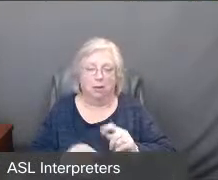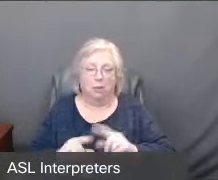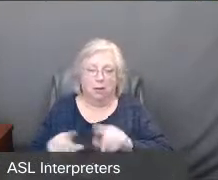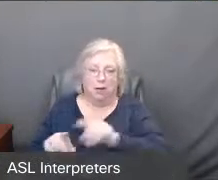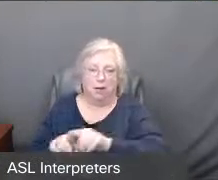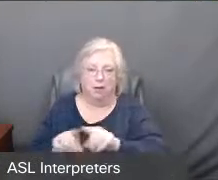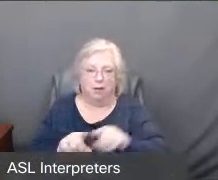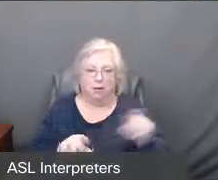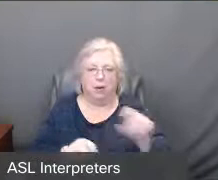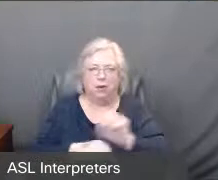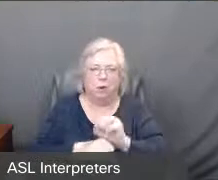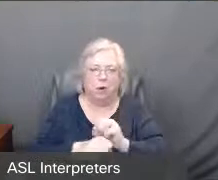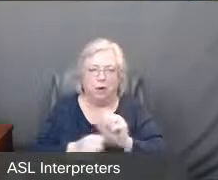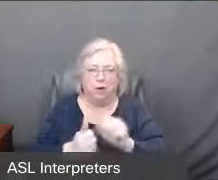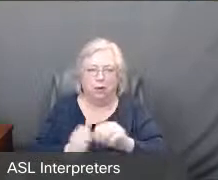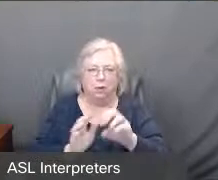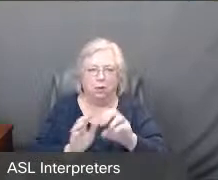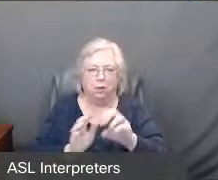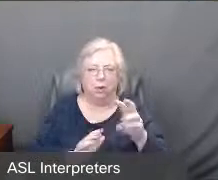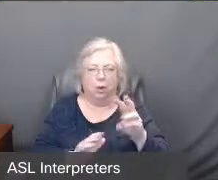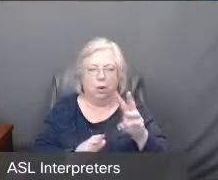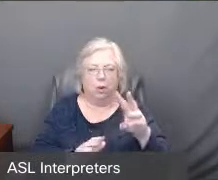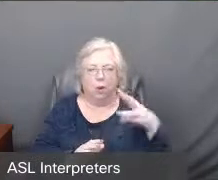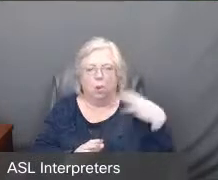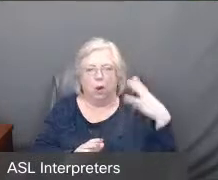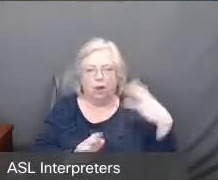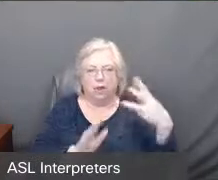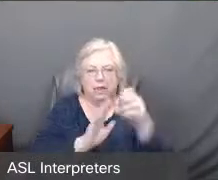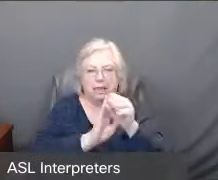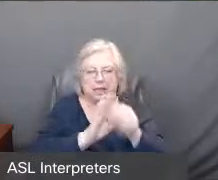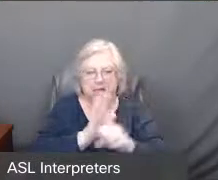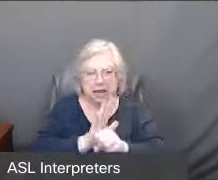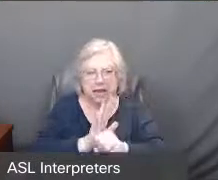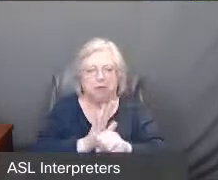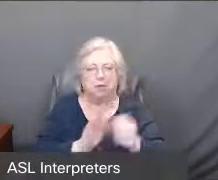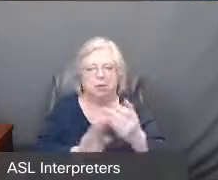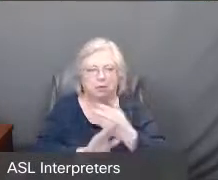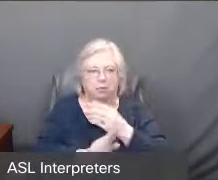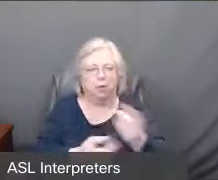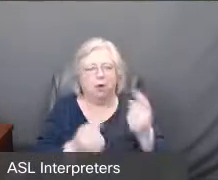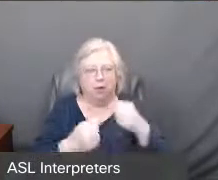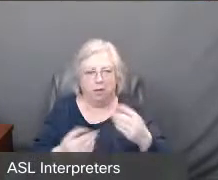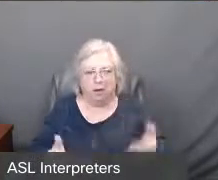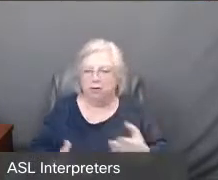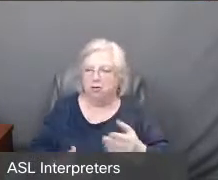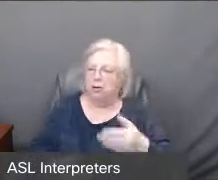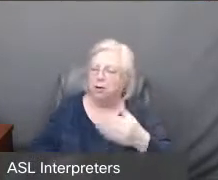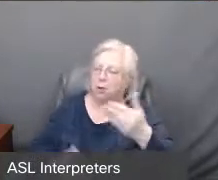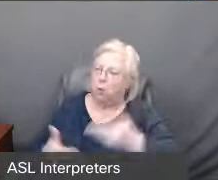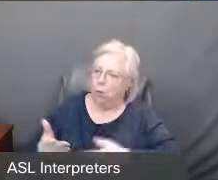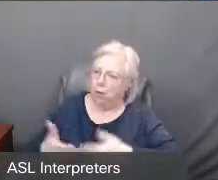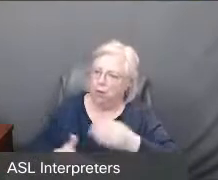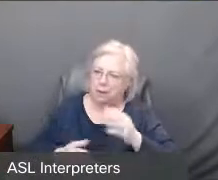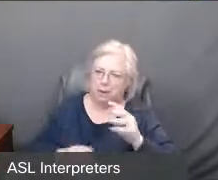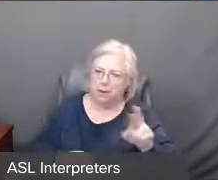worked in Washington State as a planner also before coming. Okay, welcome, Mr. McHenry. Thank